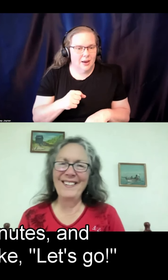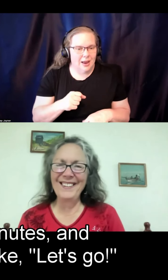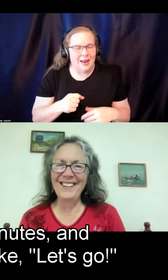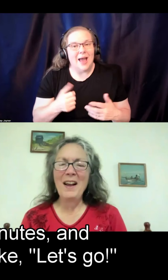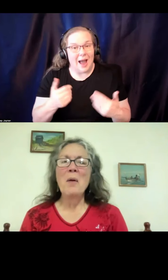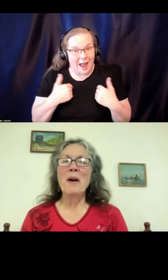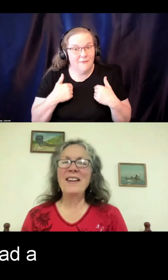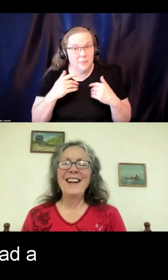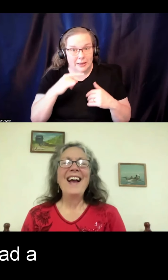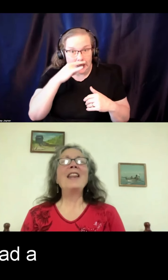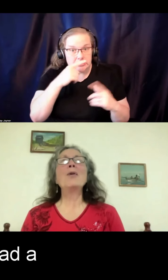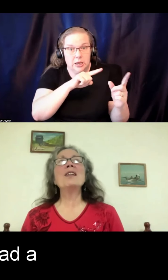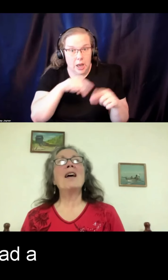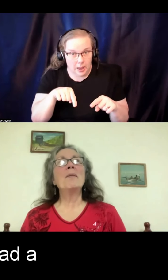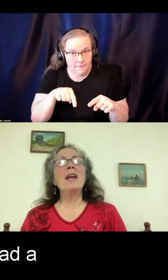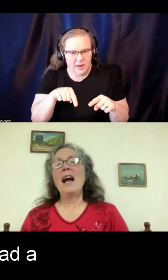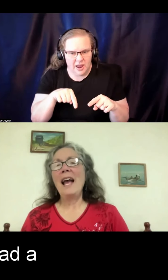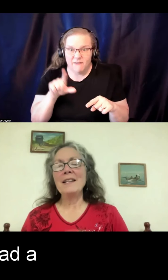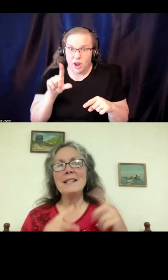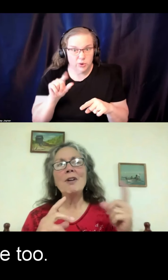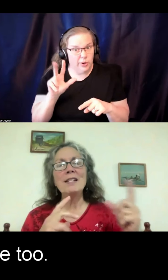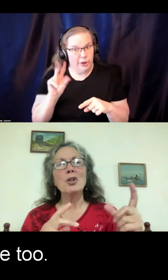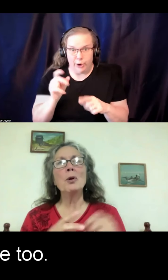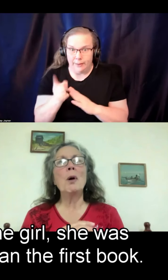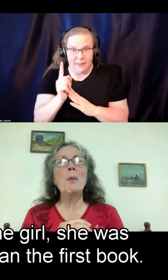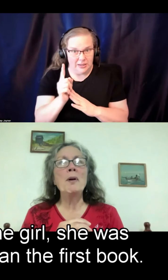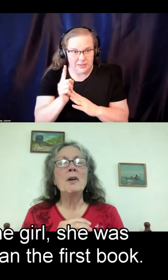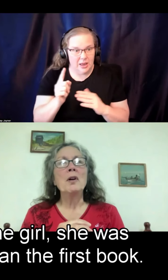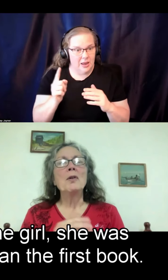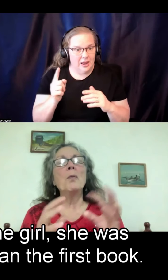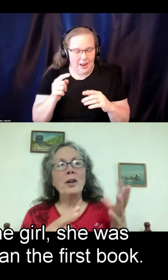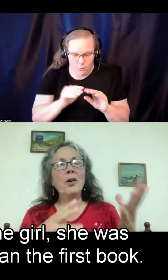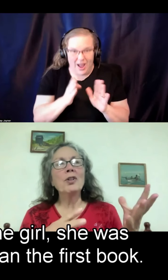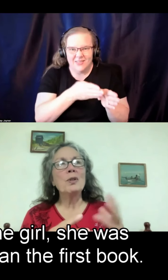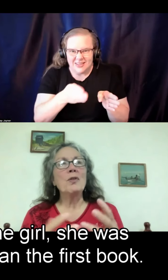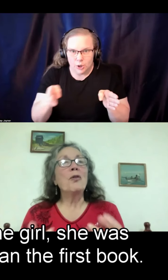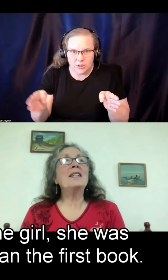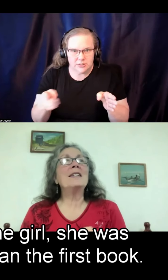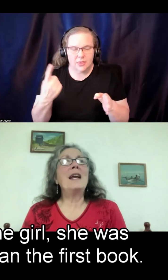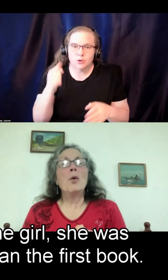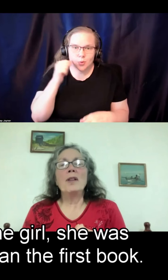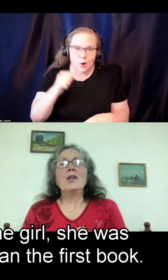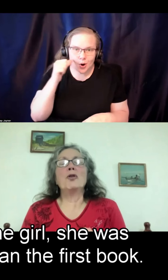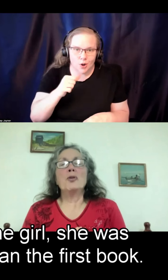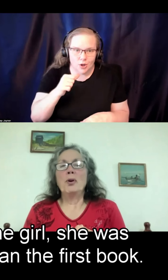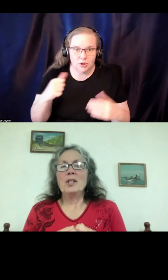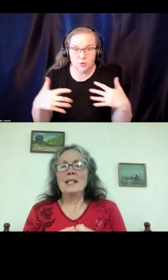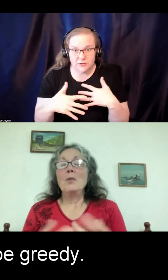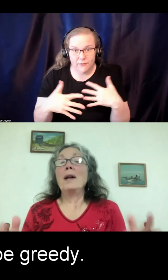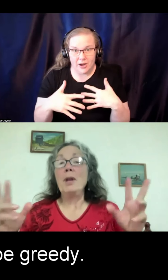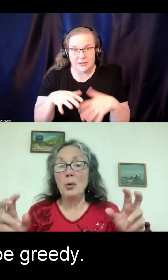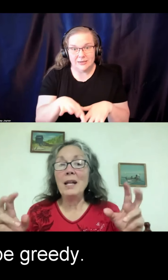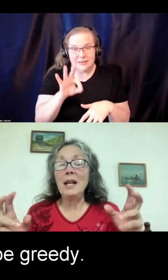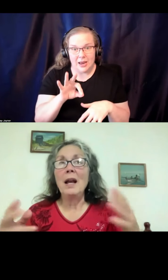go. And there was, yeah, I had a series there too. And one moment, one girl, she was afraid to take more than the first book.